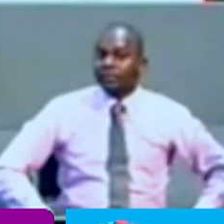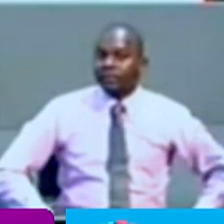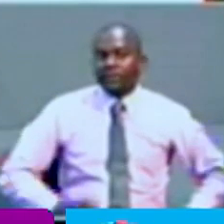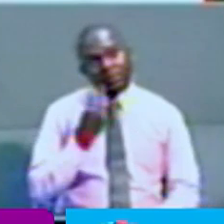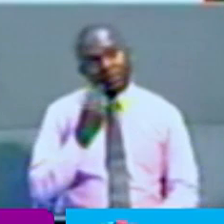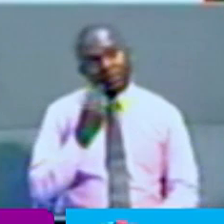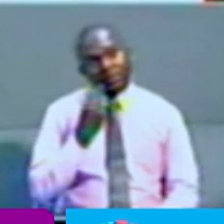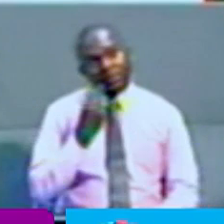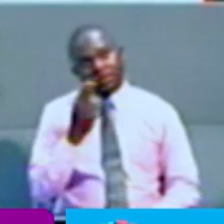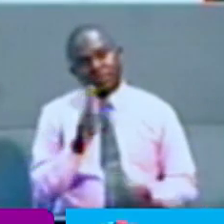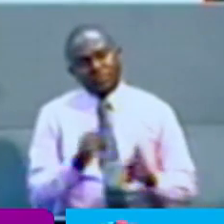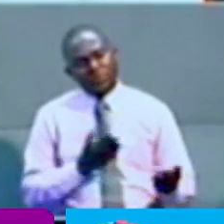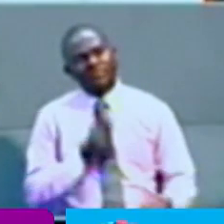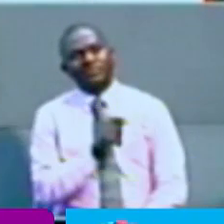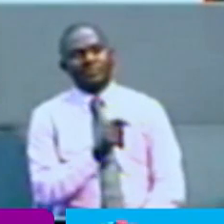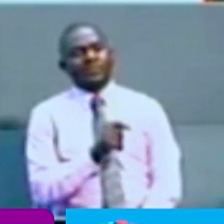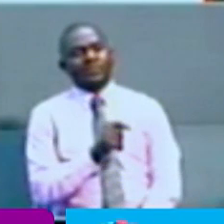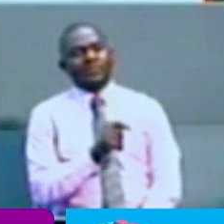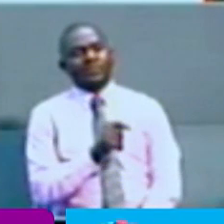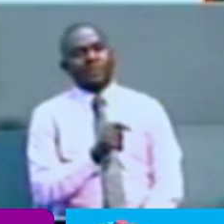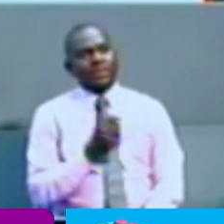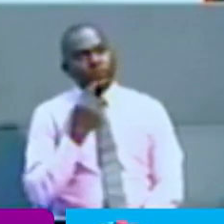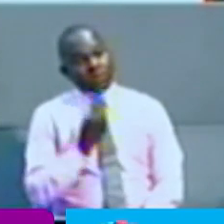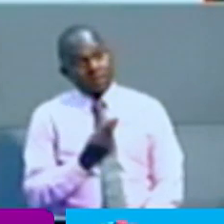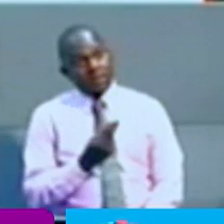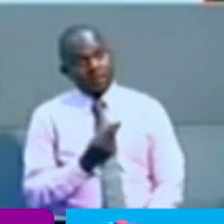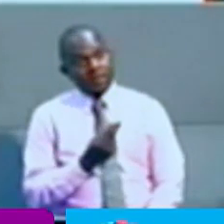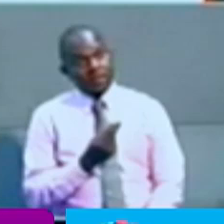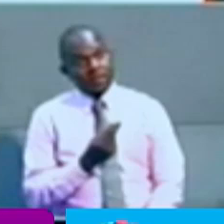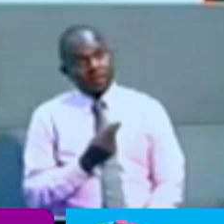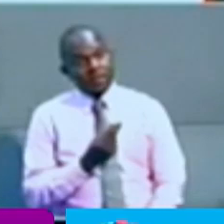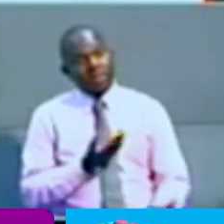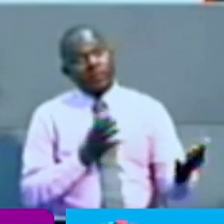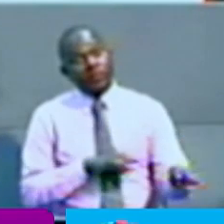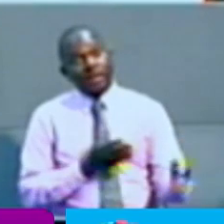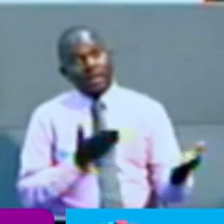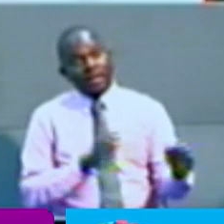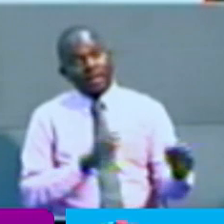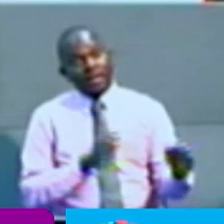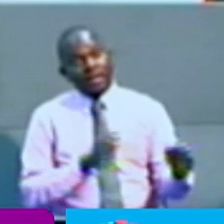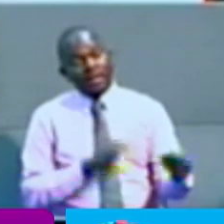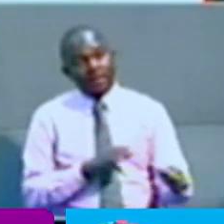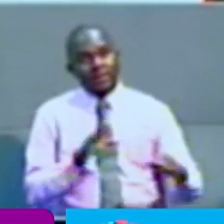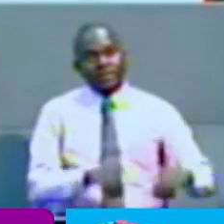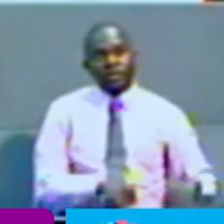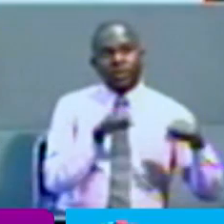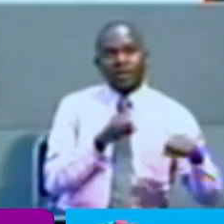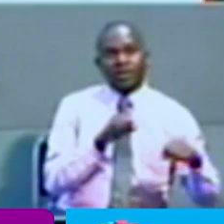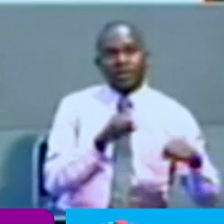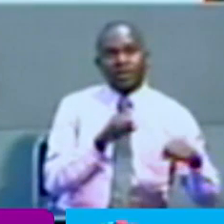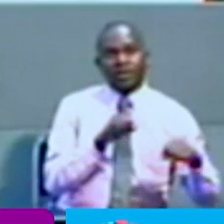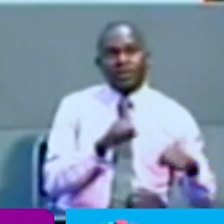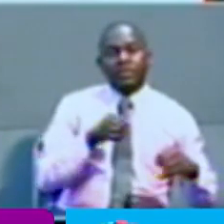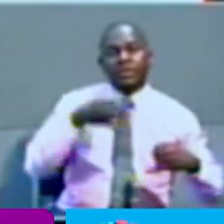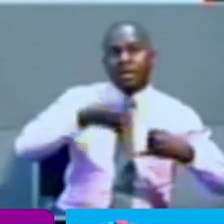When I see these people who have died, you hear people who have died, Tumboine Manzi, our chairman in Kabari,